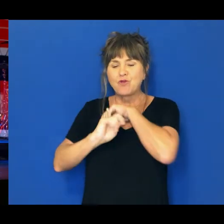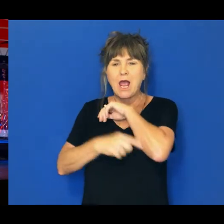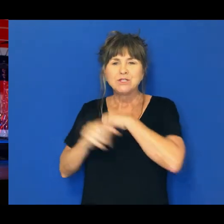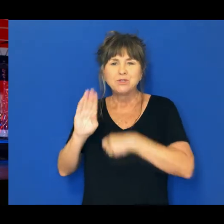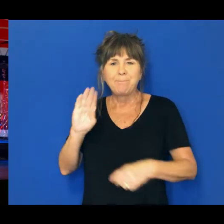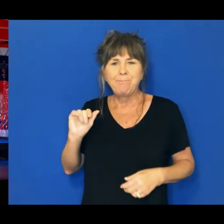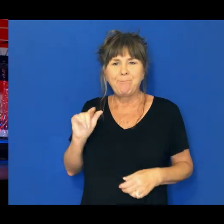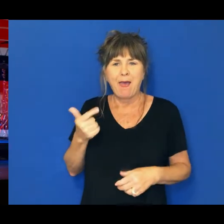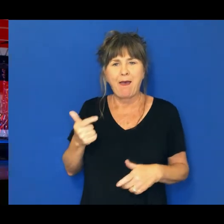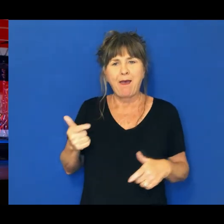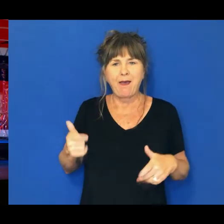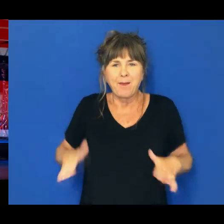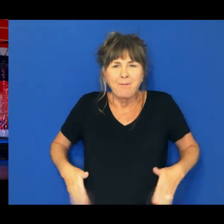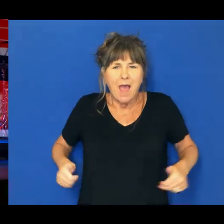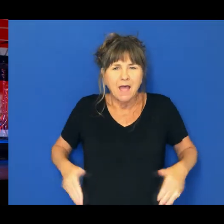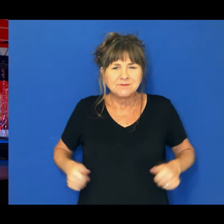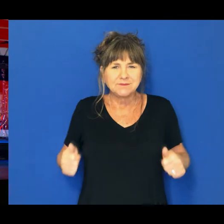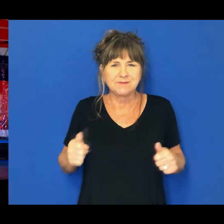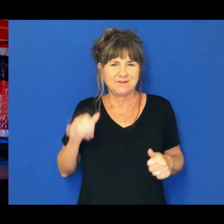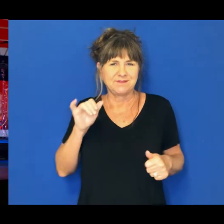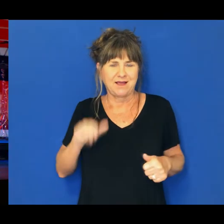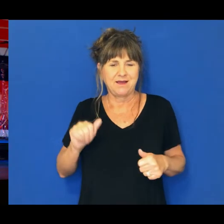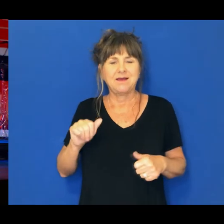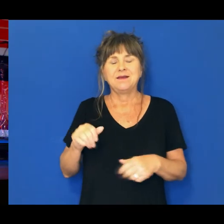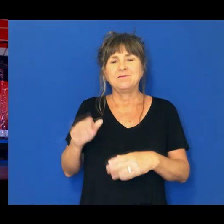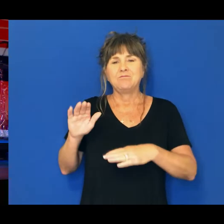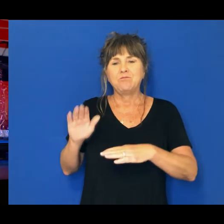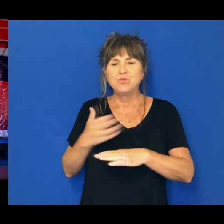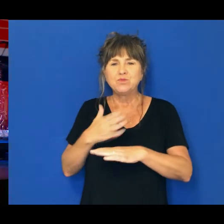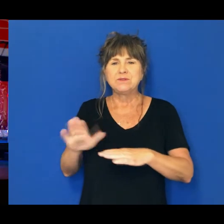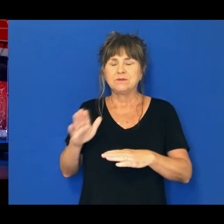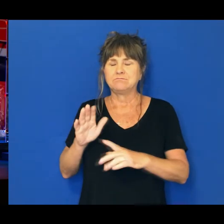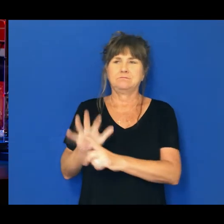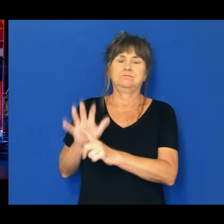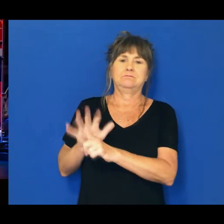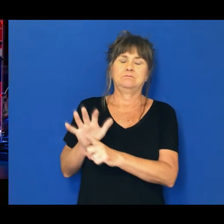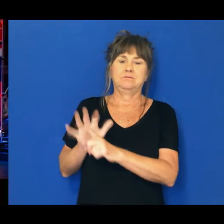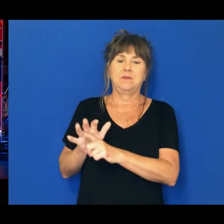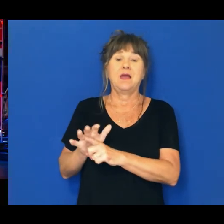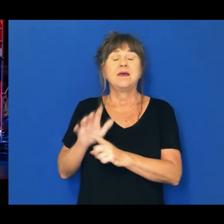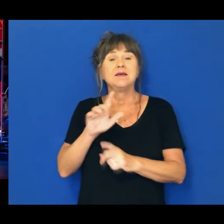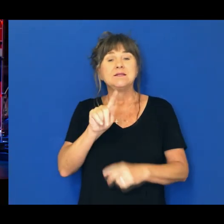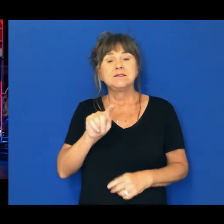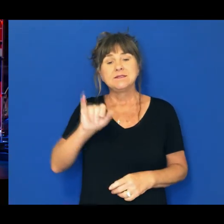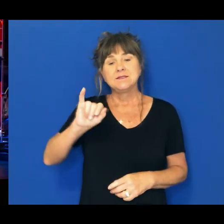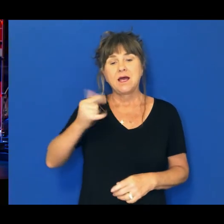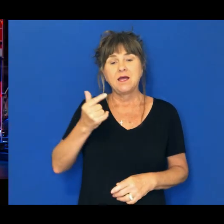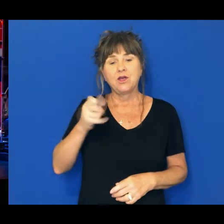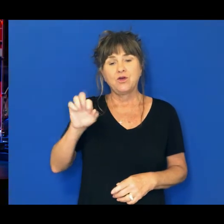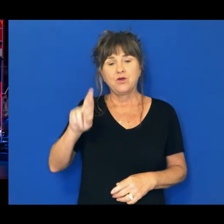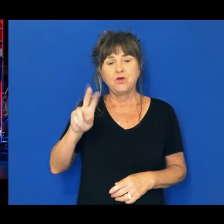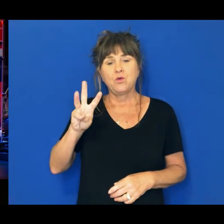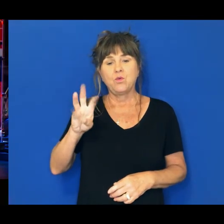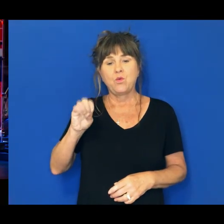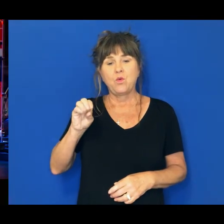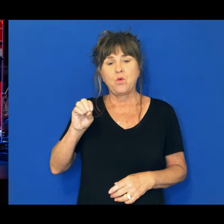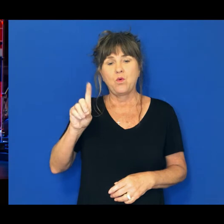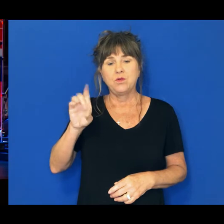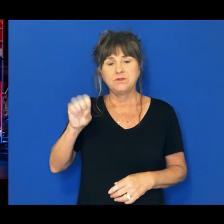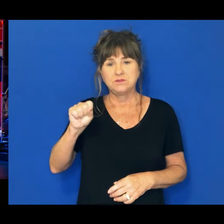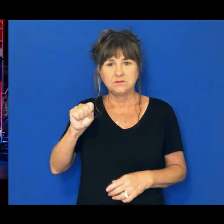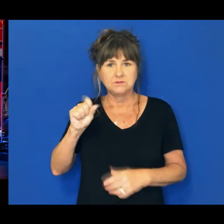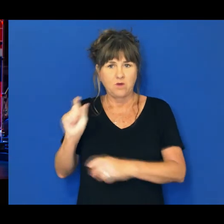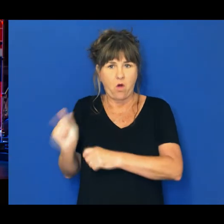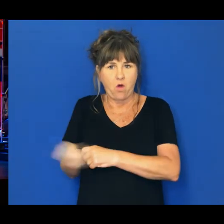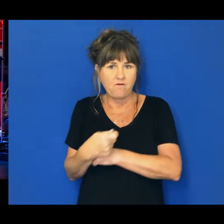videos? No, a few of you? Okay, that was 1997. And then Tiger Woods won the Masters in 1997, his first kind of big tournament